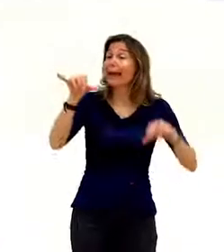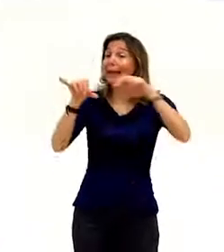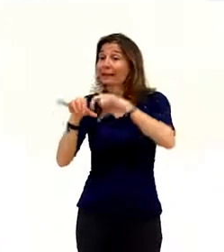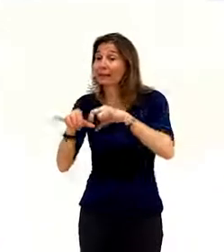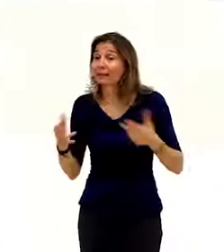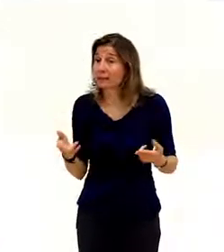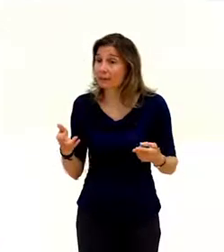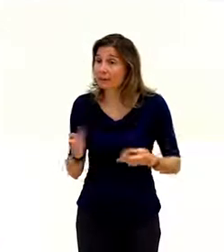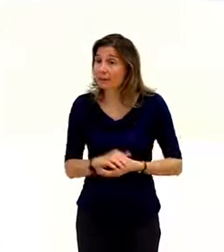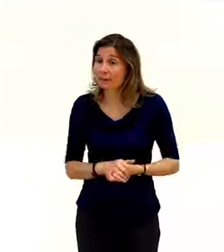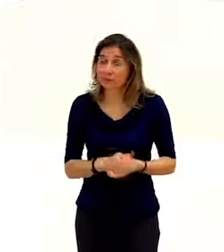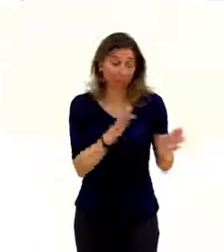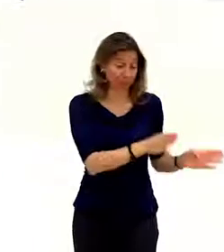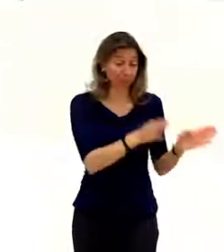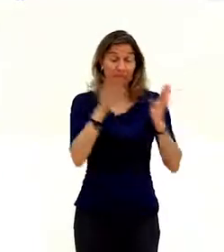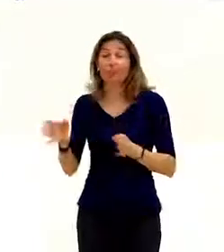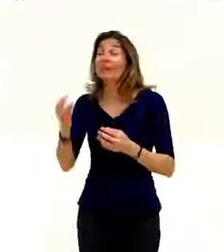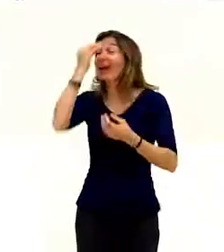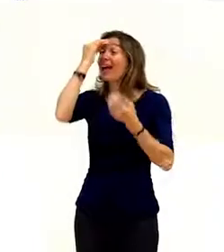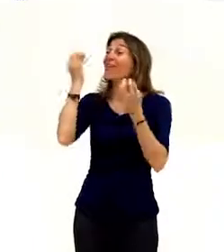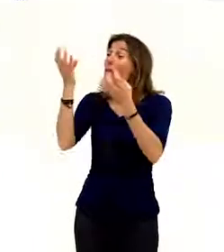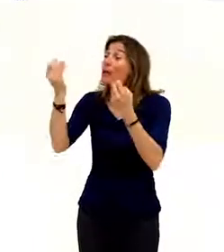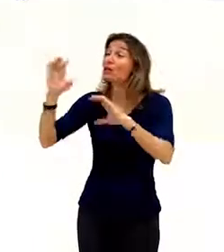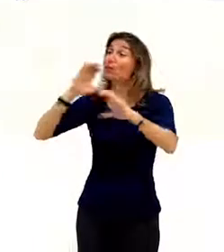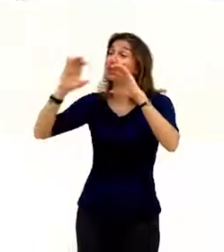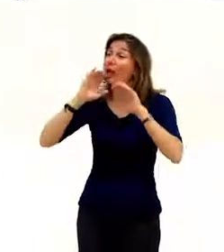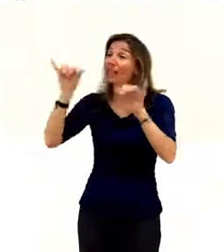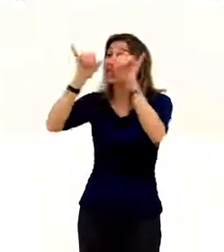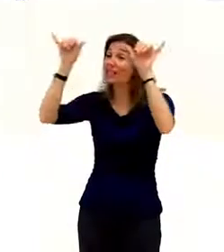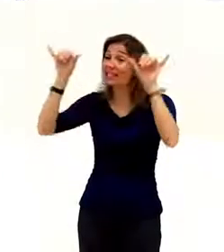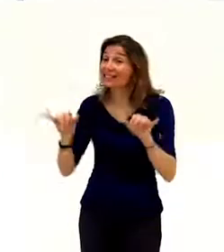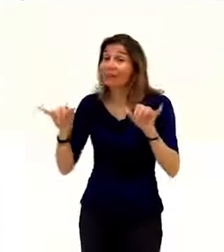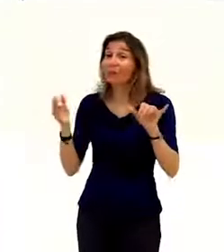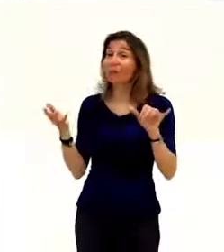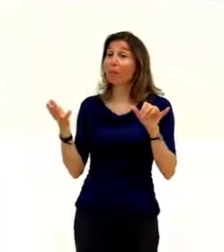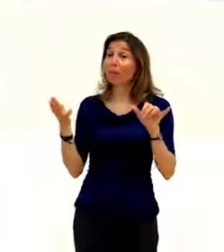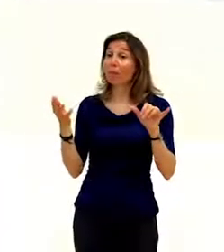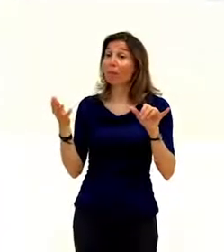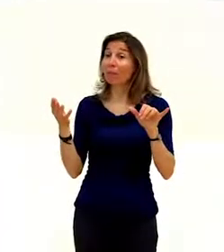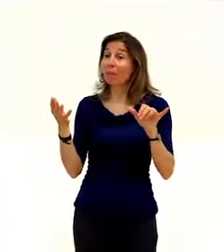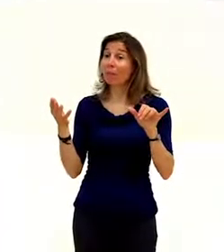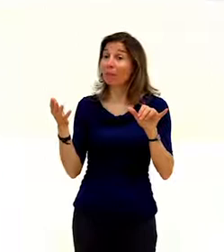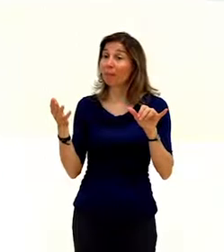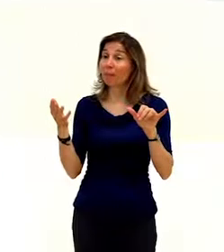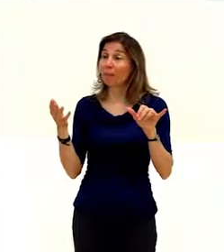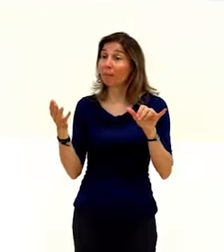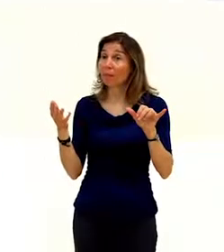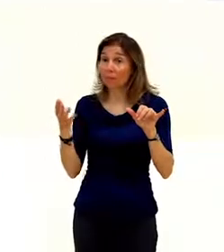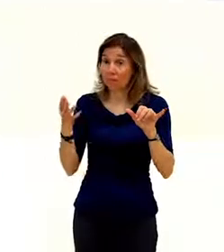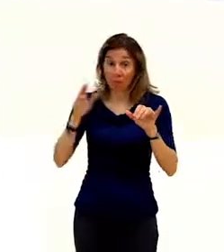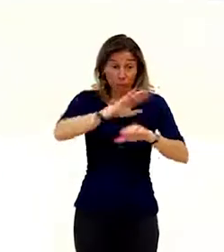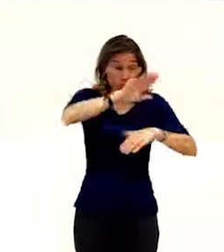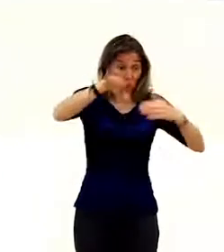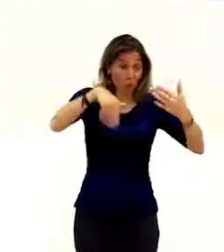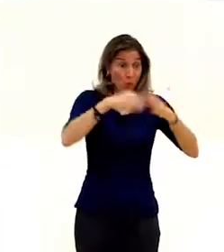the information and communication systems that move completely the entire